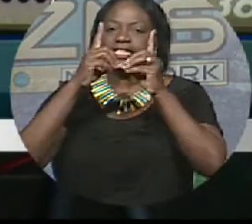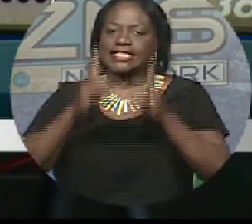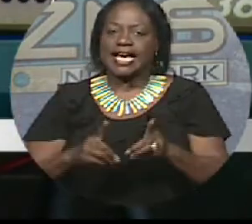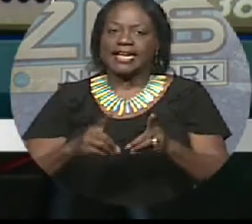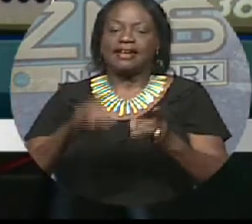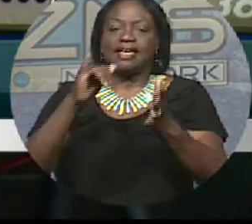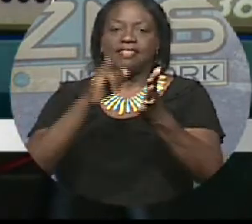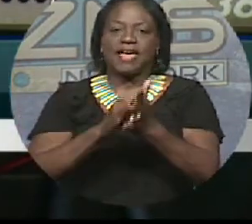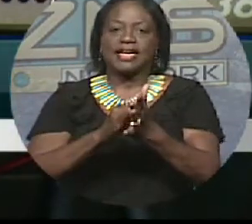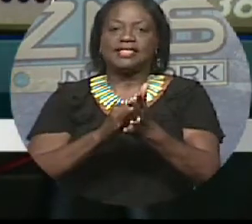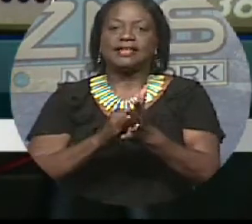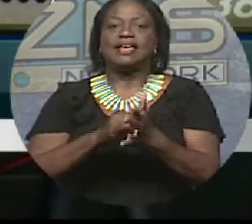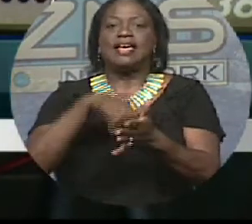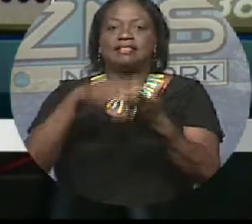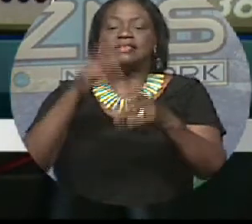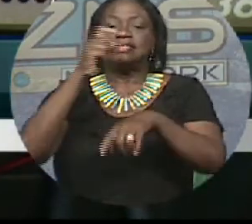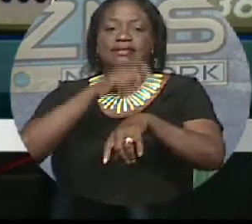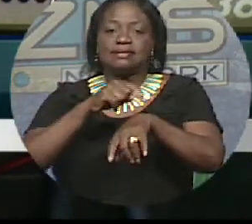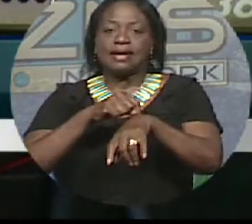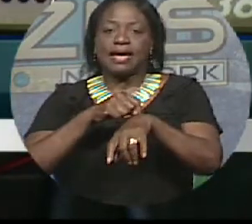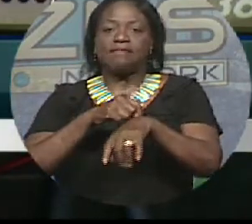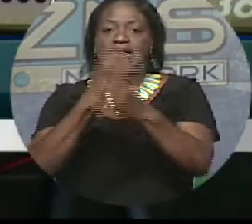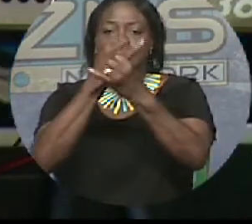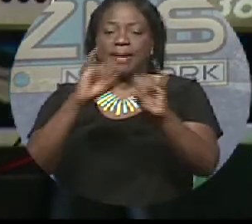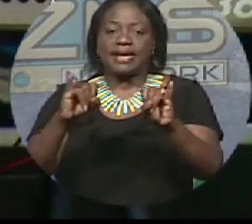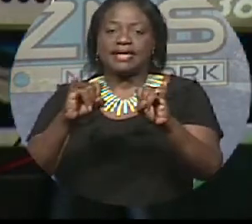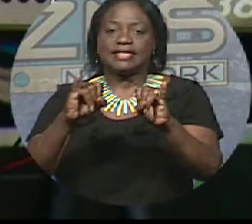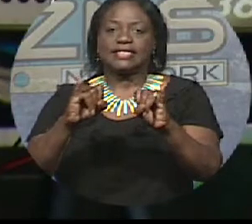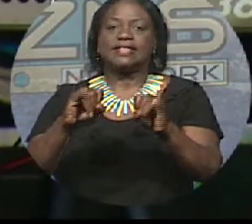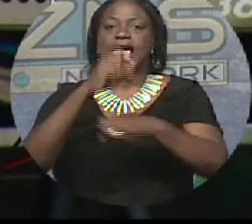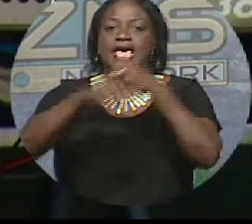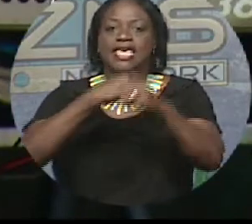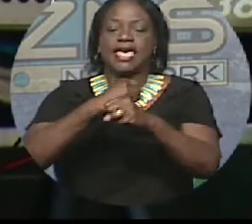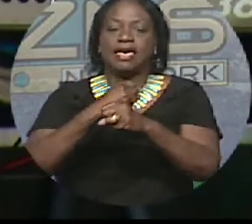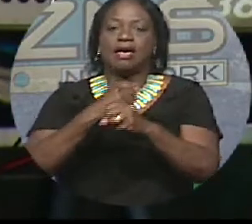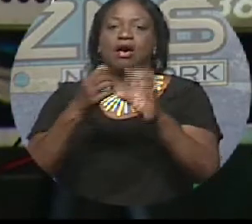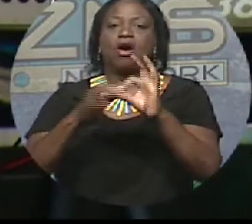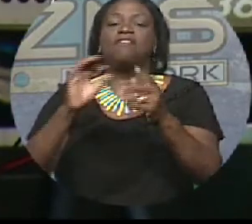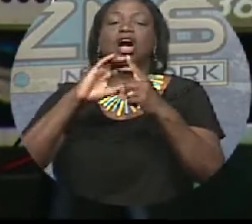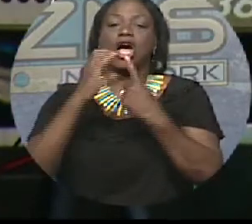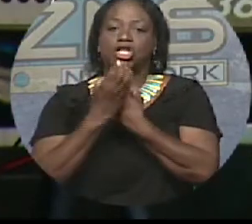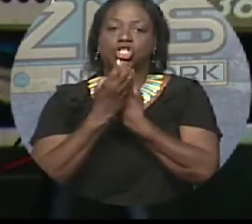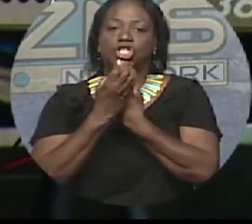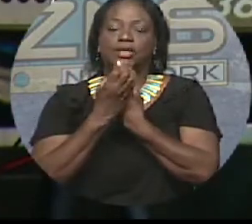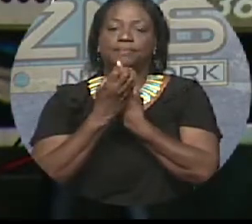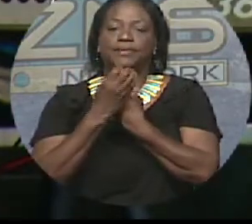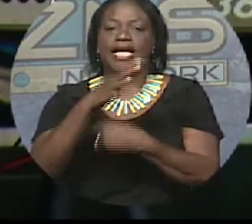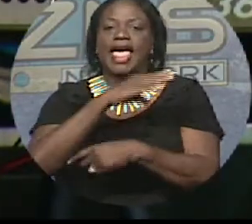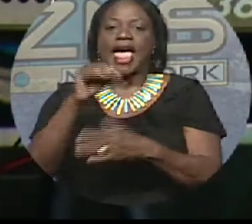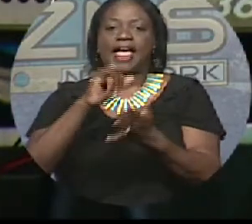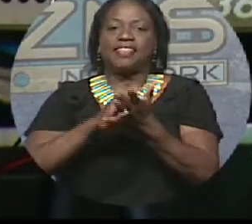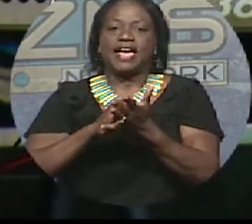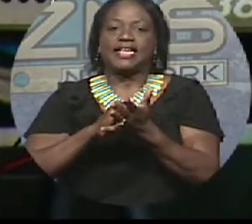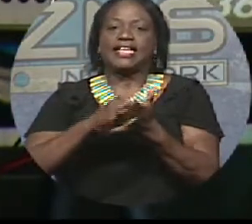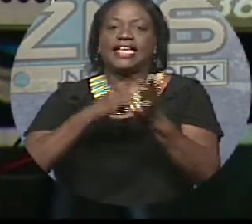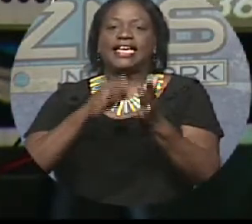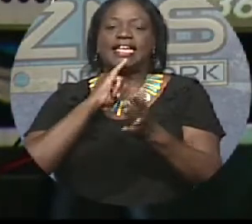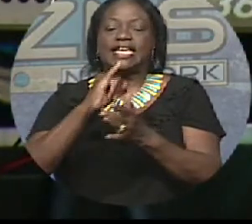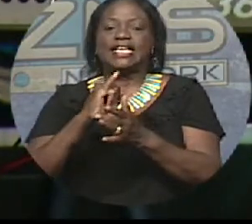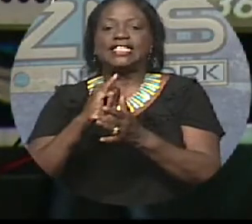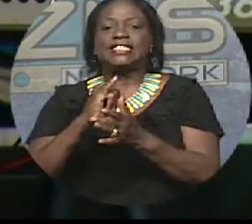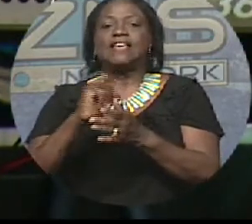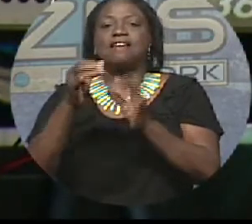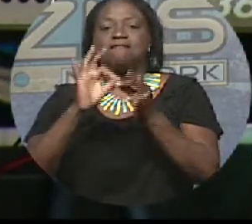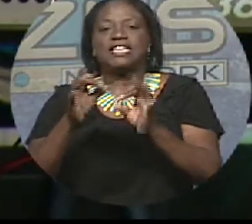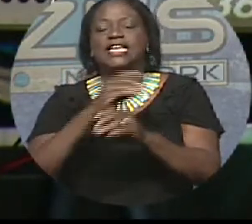the occasion of this independence anniversary in the year of is the year of culture, and that it is a fit